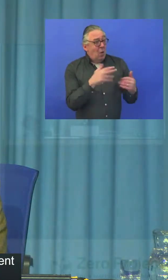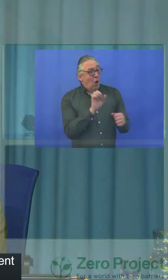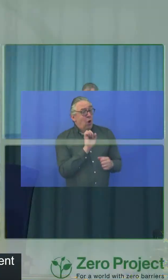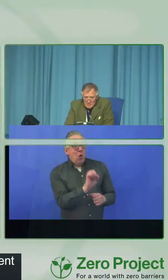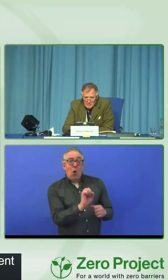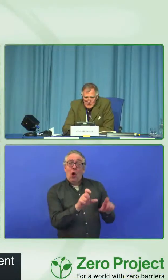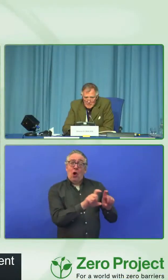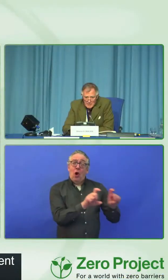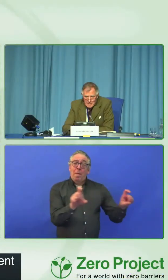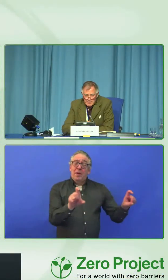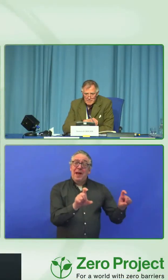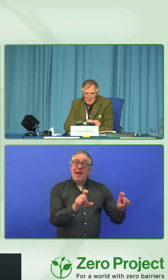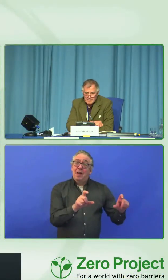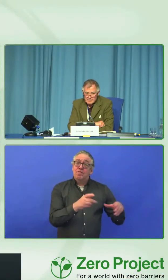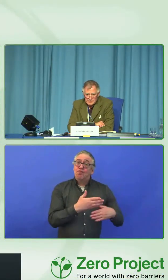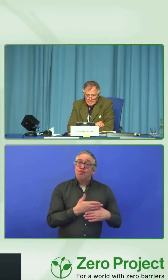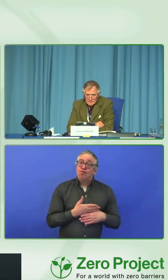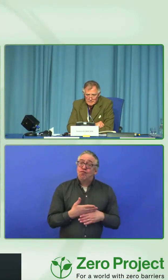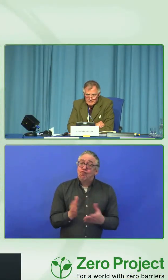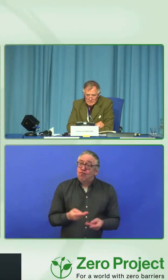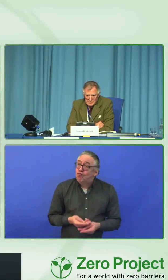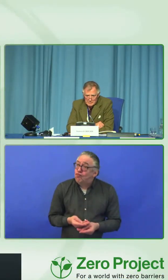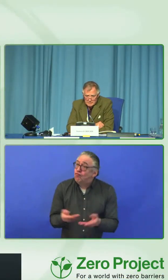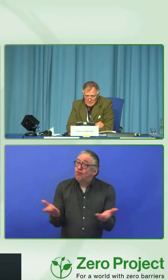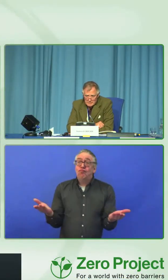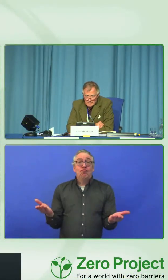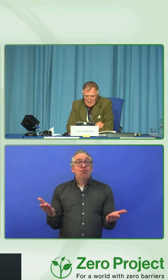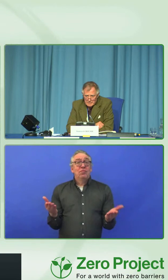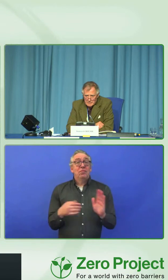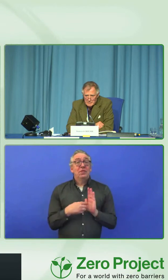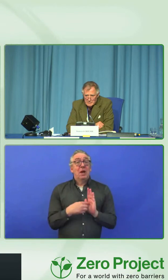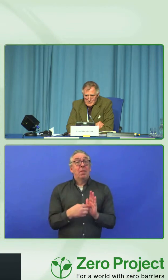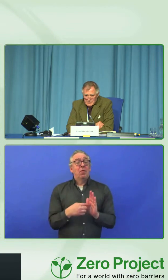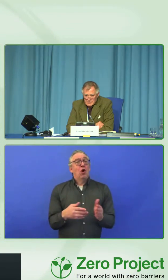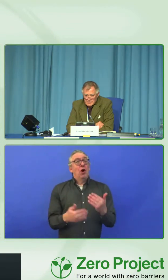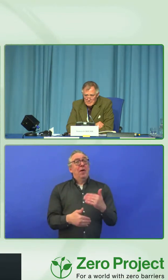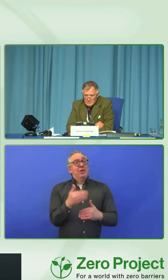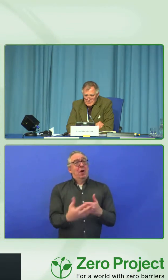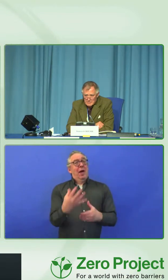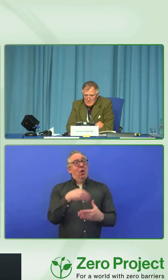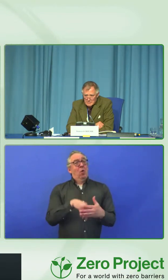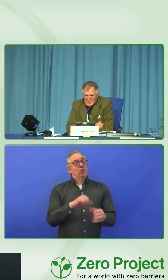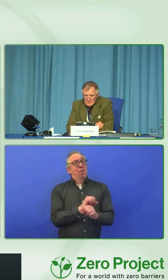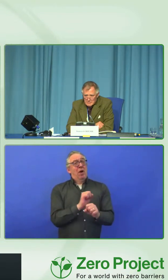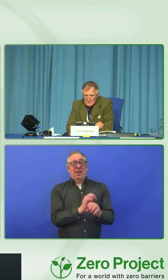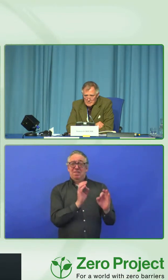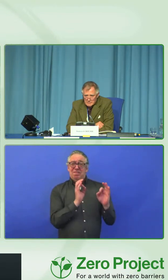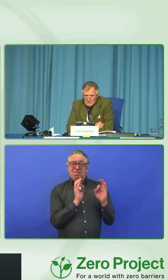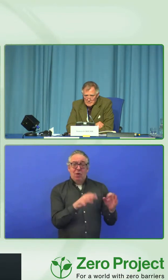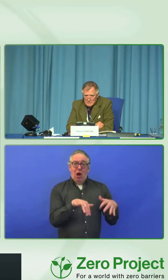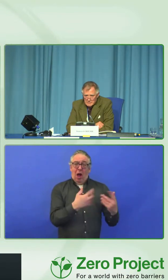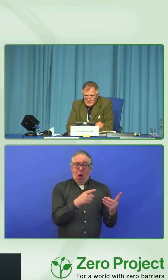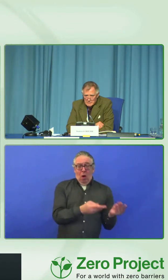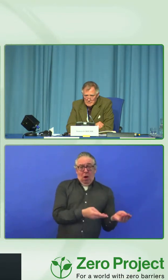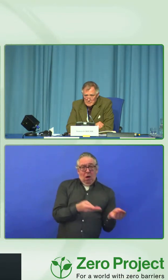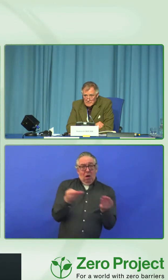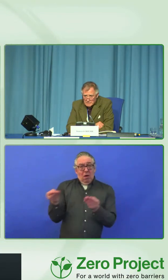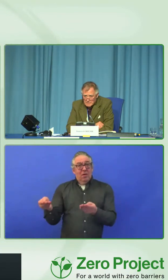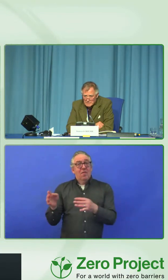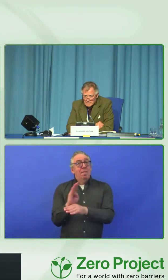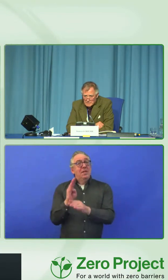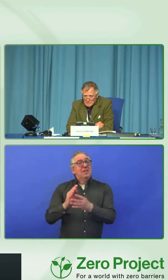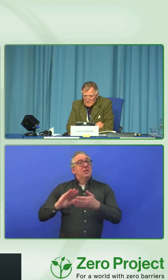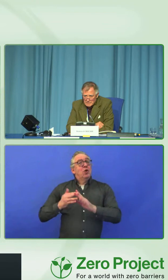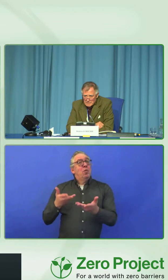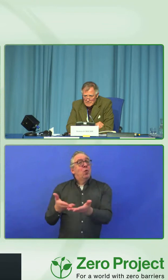and well, promotes good disability inclusion practices in the business community. Peter? Yeah,